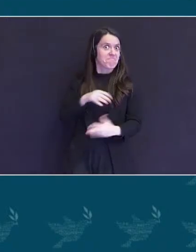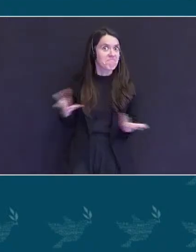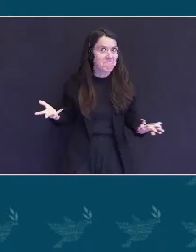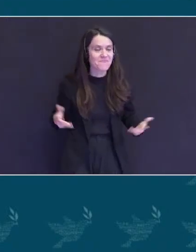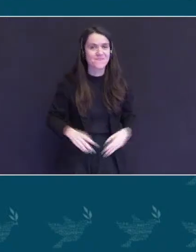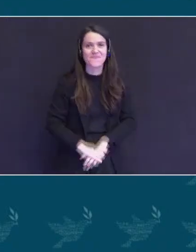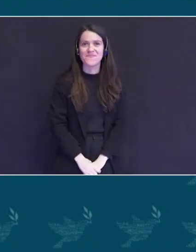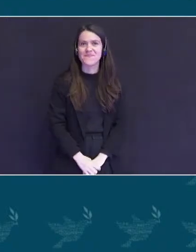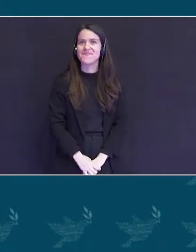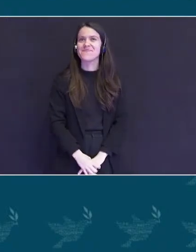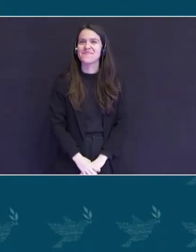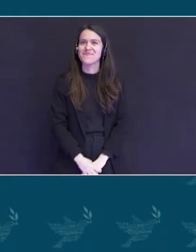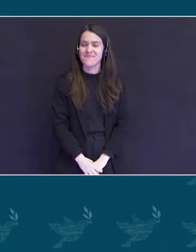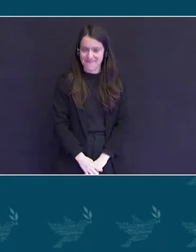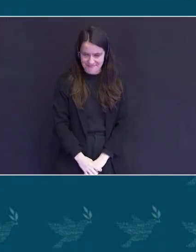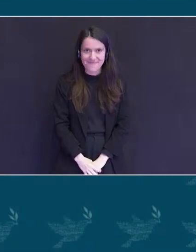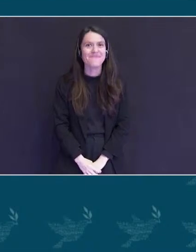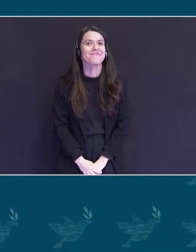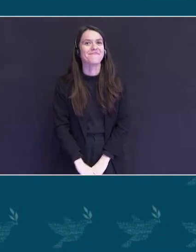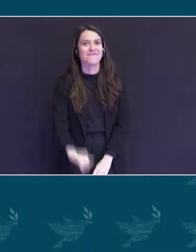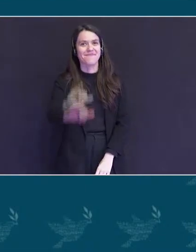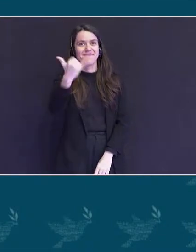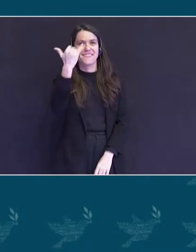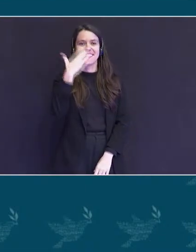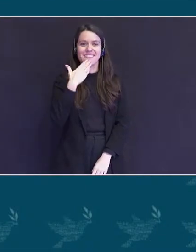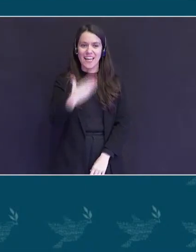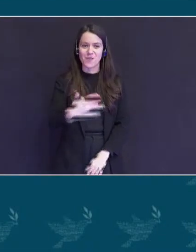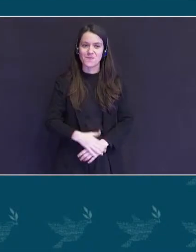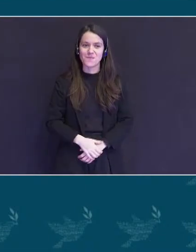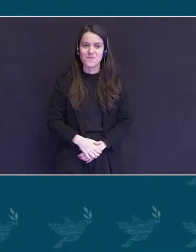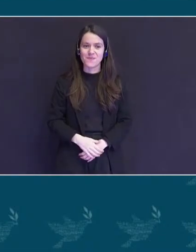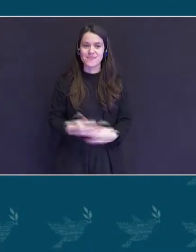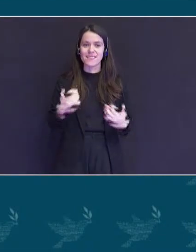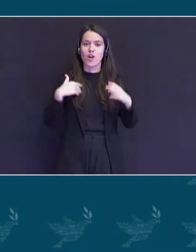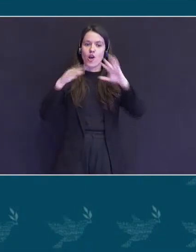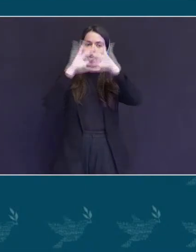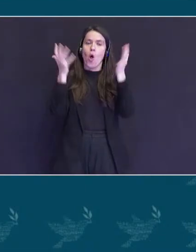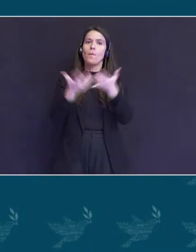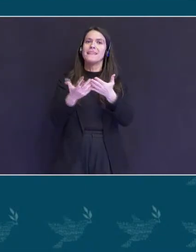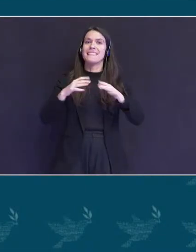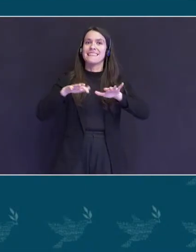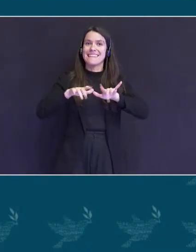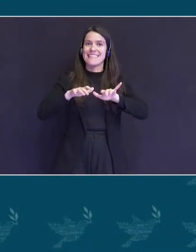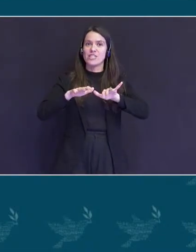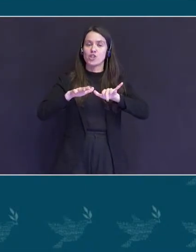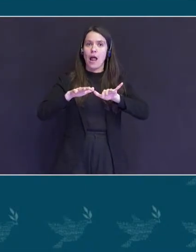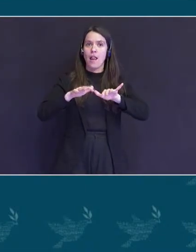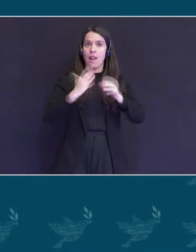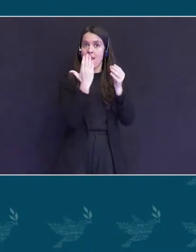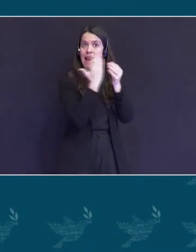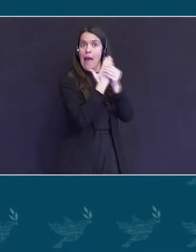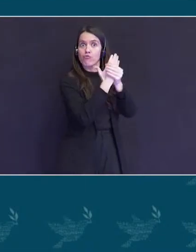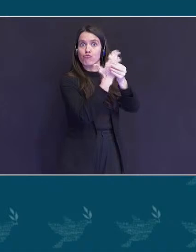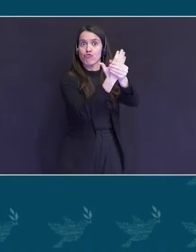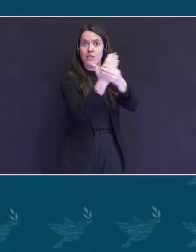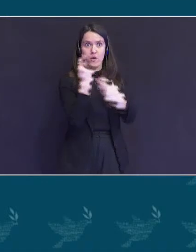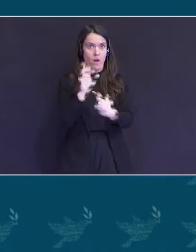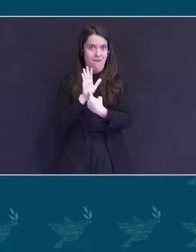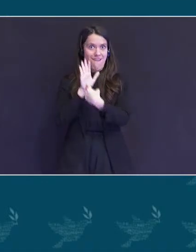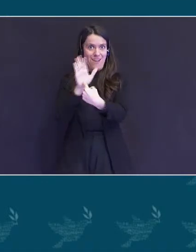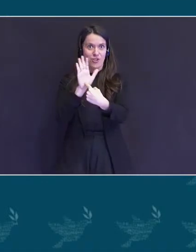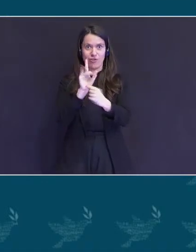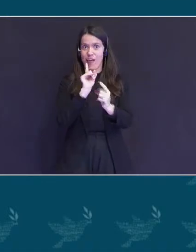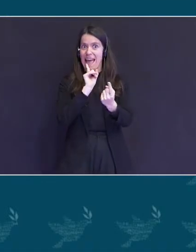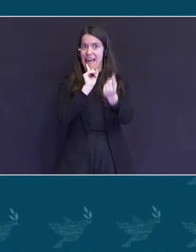Yes, thank you. I'll actually use the Global Digital Library as an example when I talk about or answer your